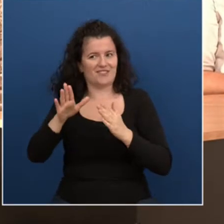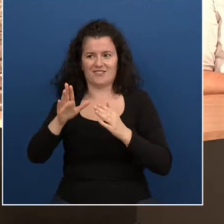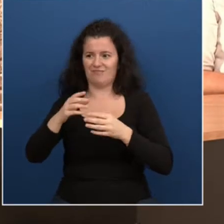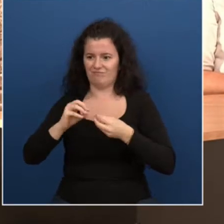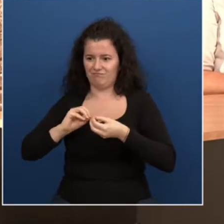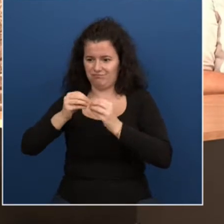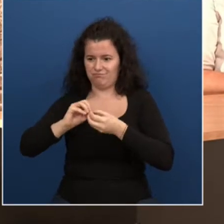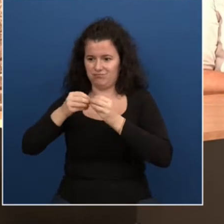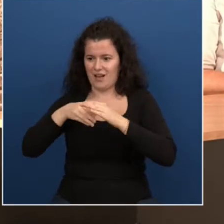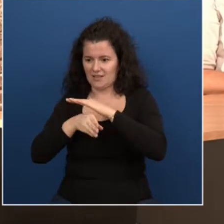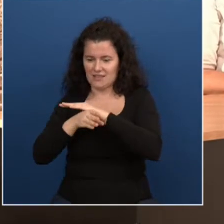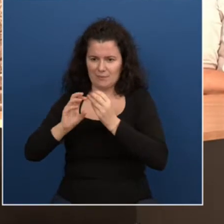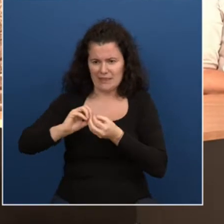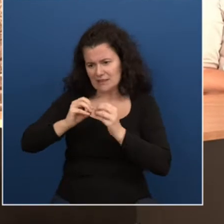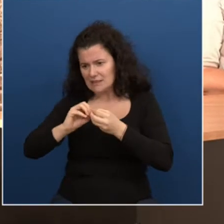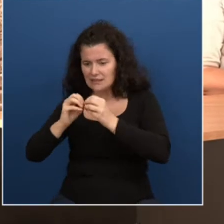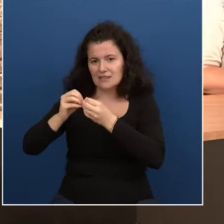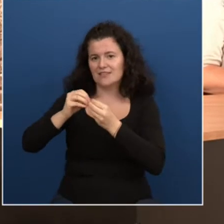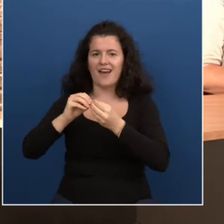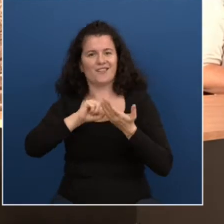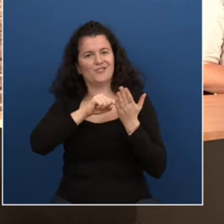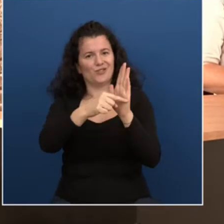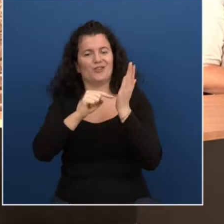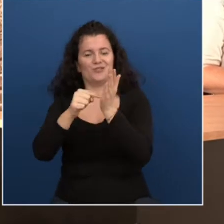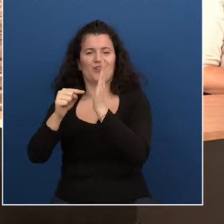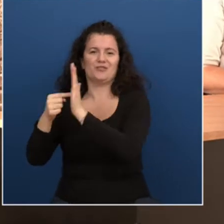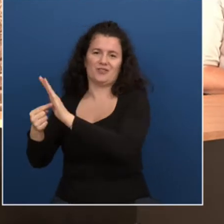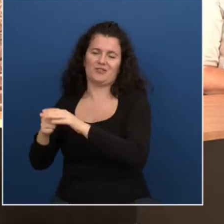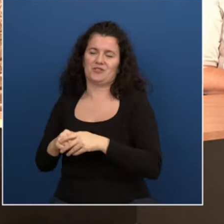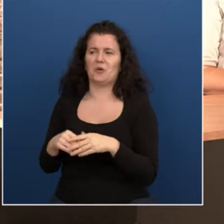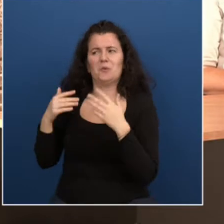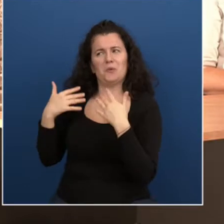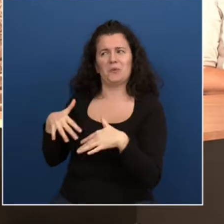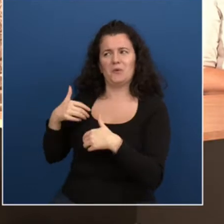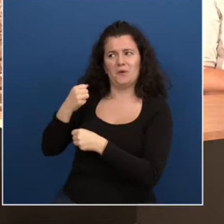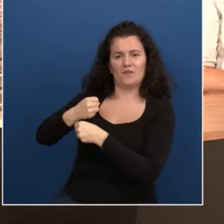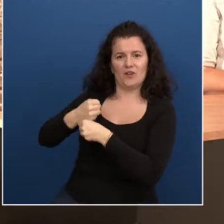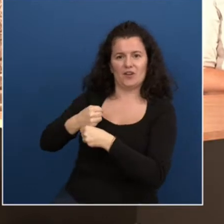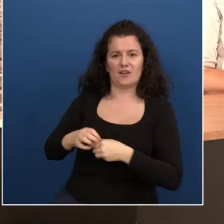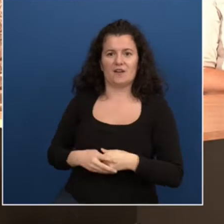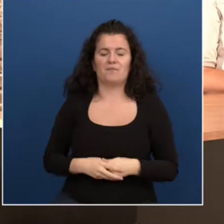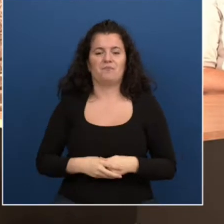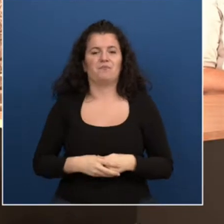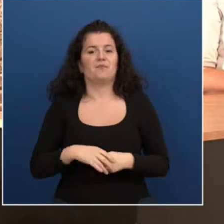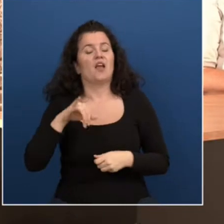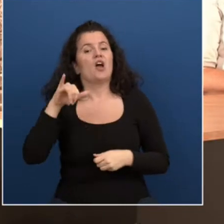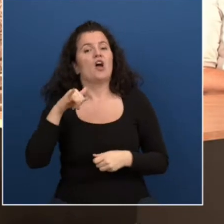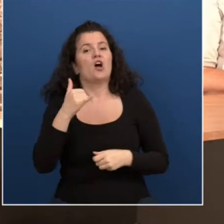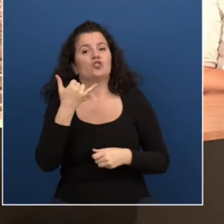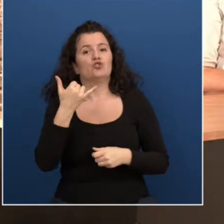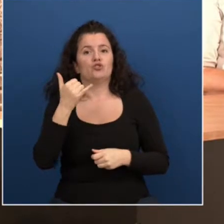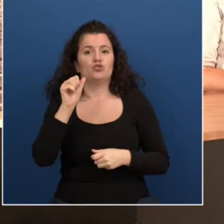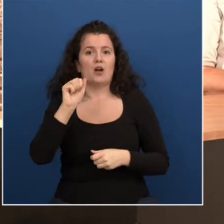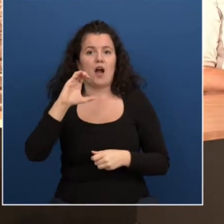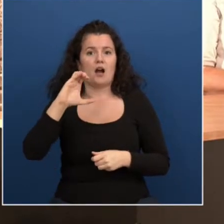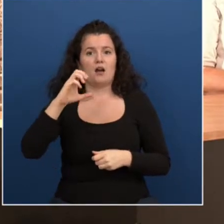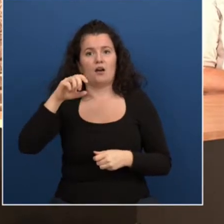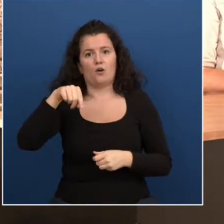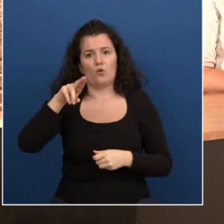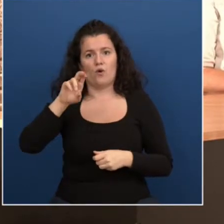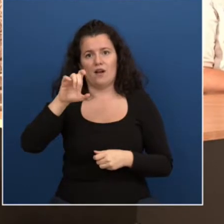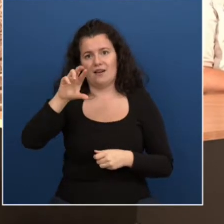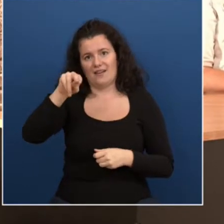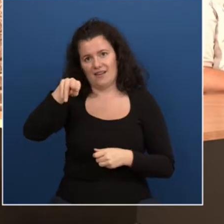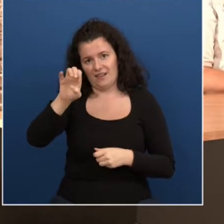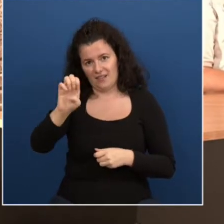seen a lot of the world already. Jacqueline's pronouns are she, her, John's pronouns are he, him. And today